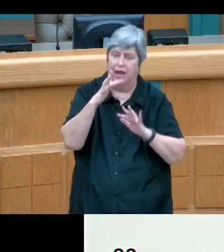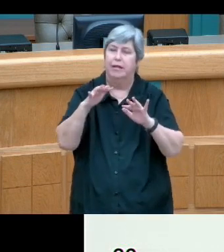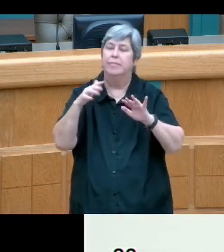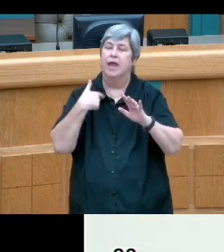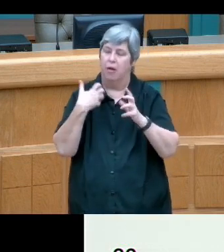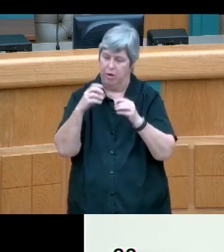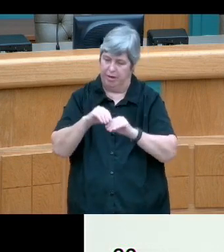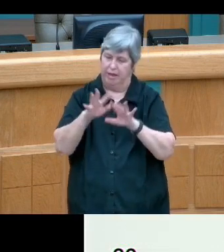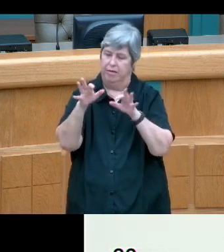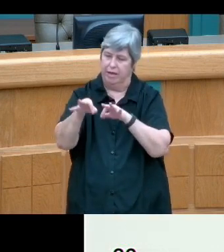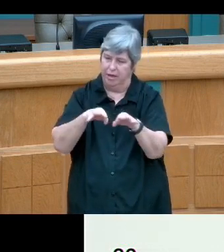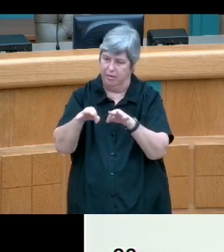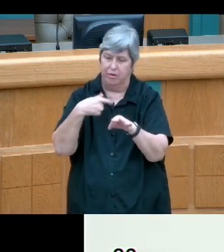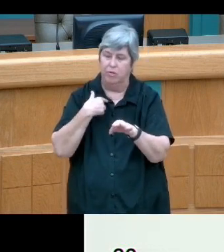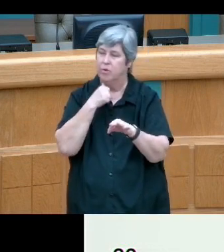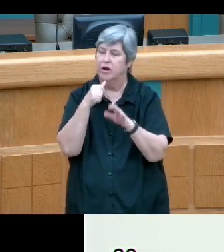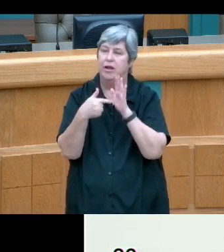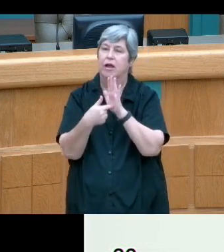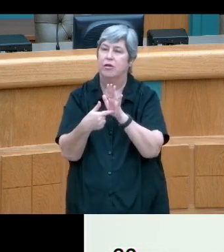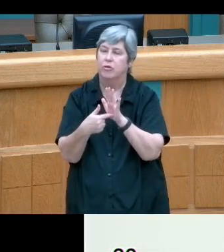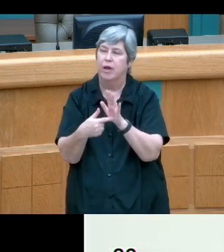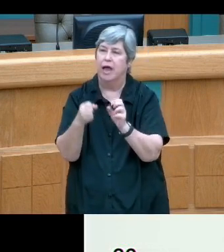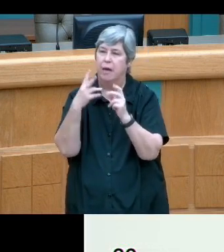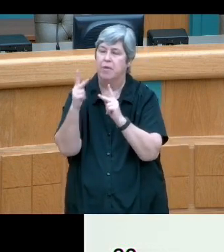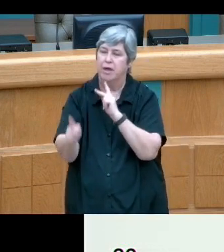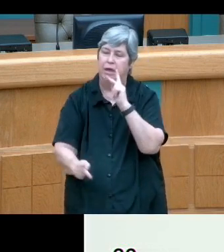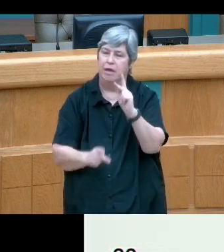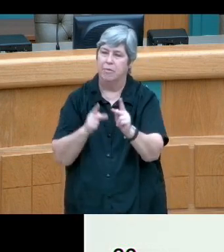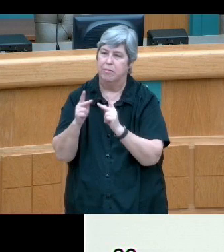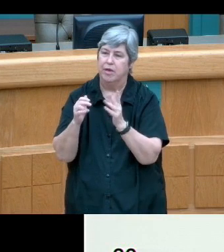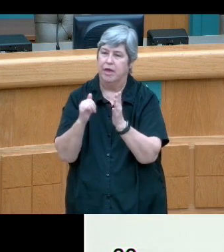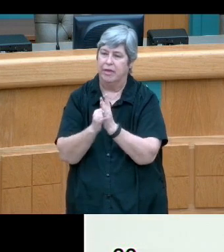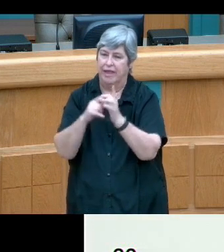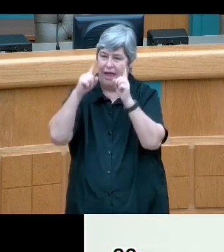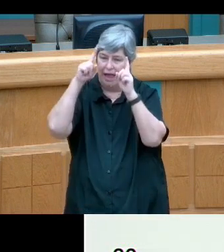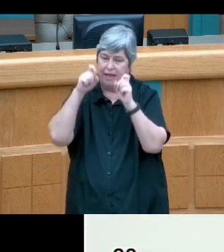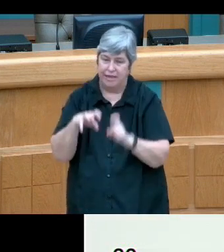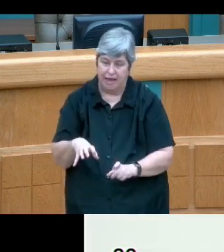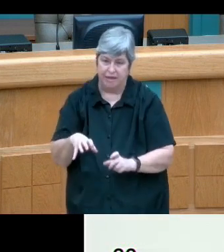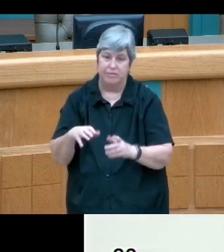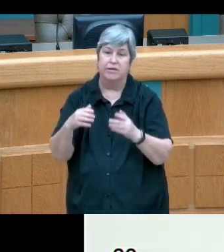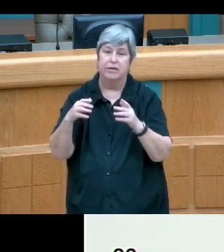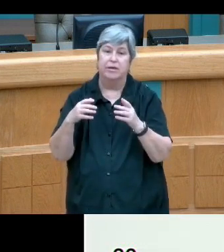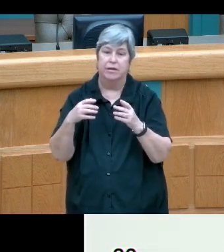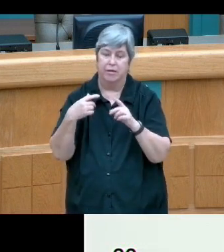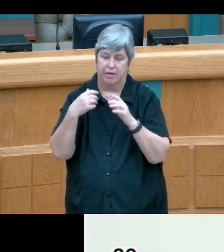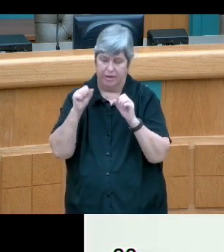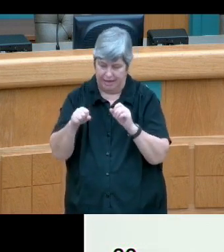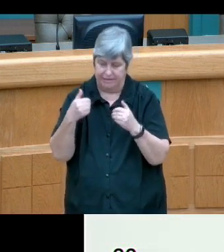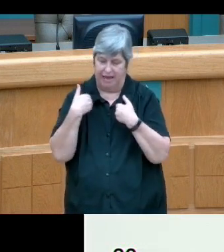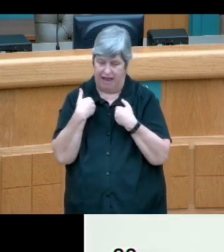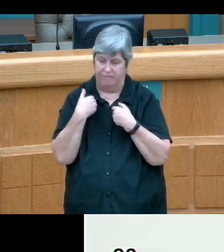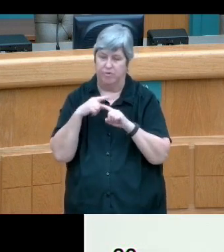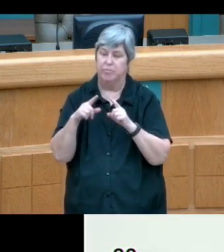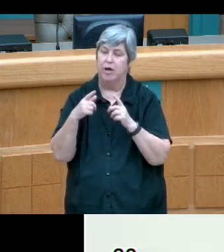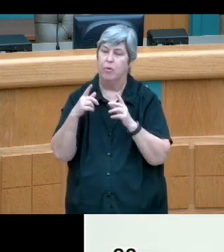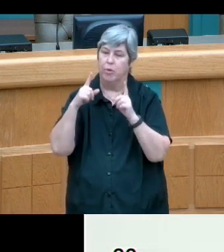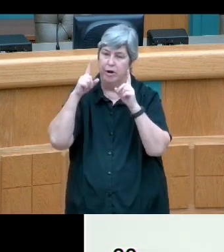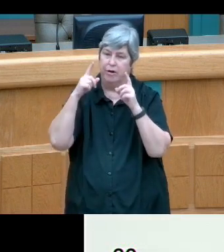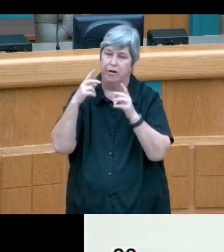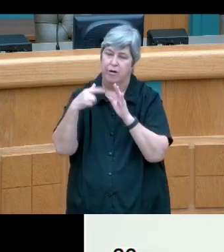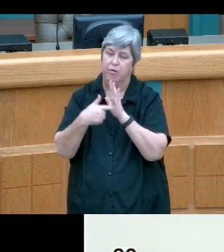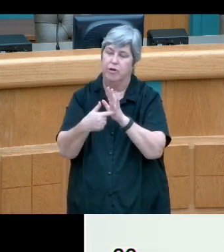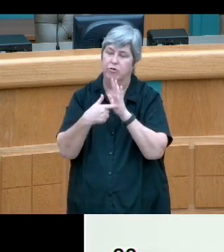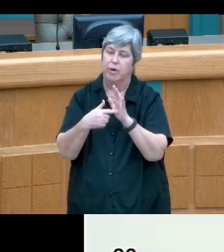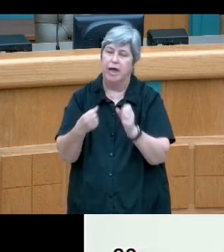be clear that we're not modeling the number of cases that test positive. We're modeling the number of infections that are in the